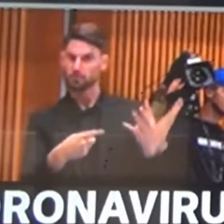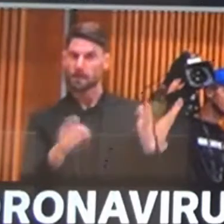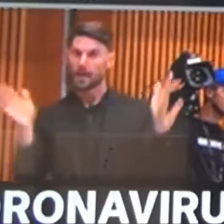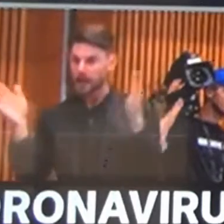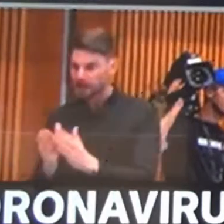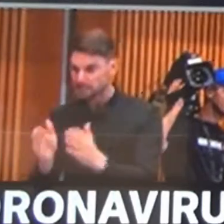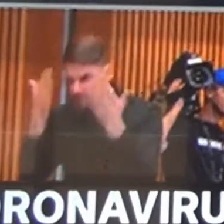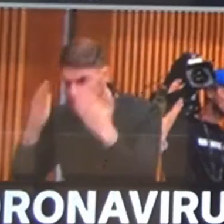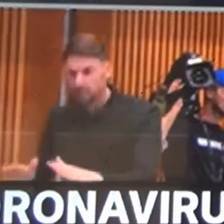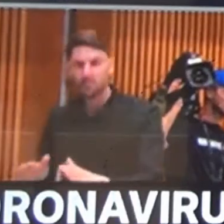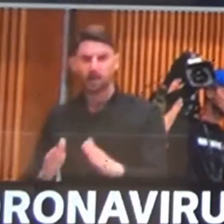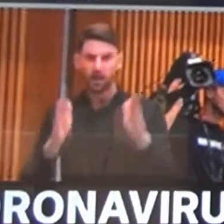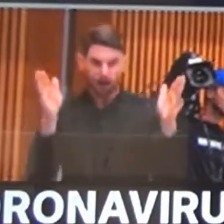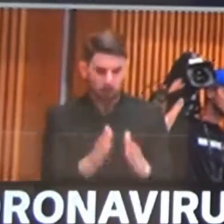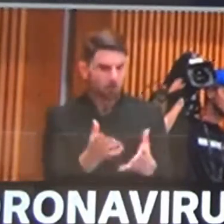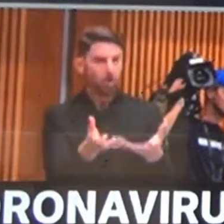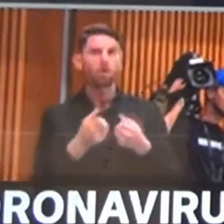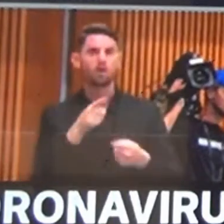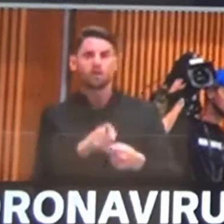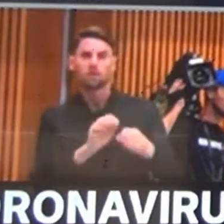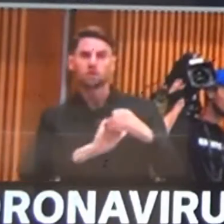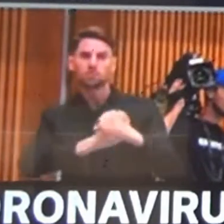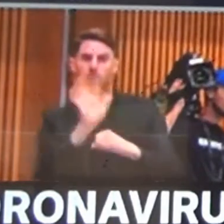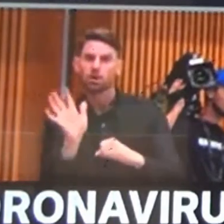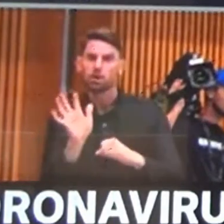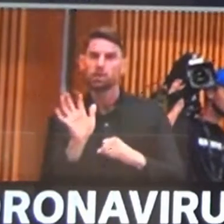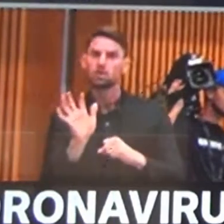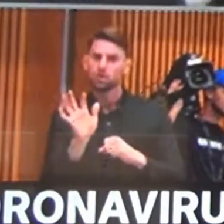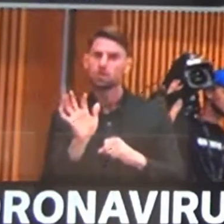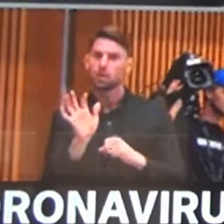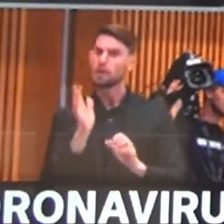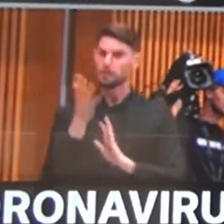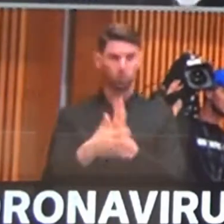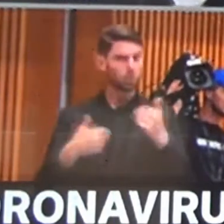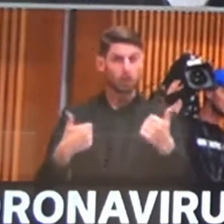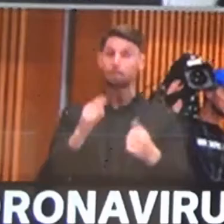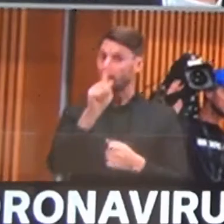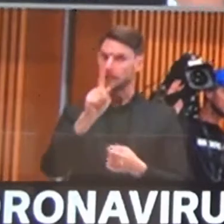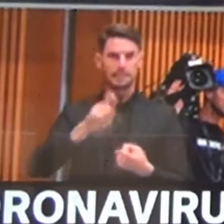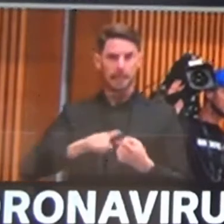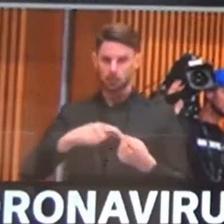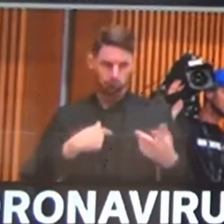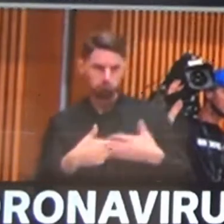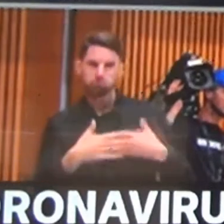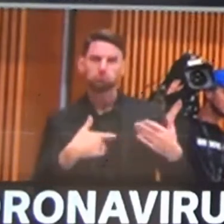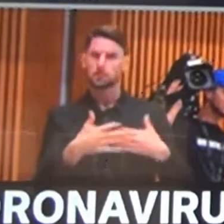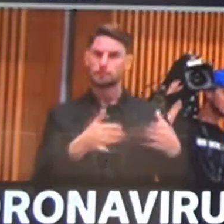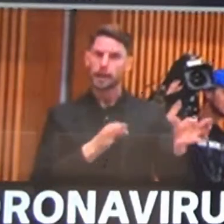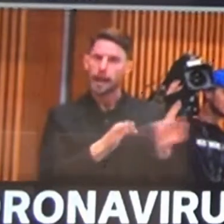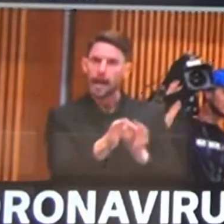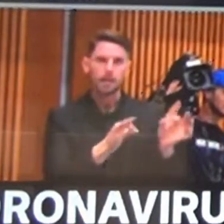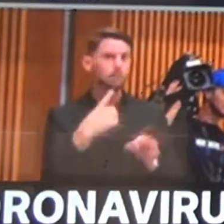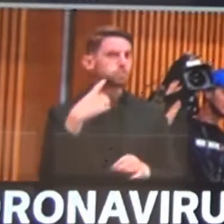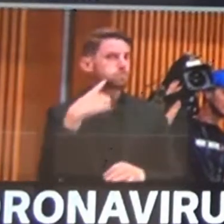4, the overwhelming of our health system. We've now boosted that capacity dramatically, and